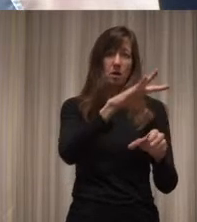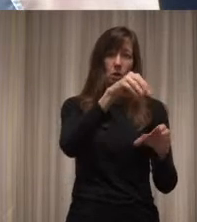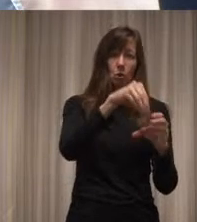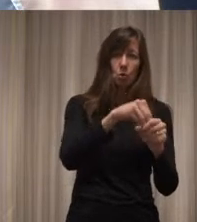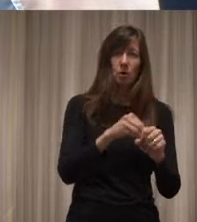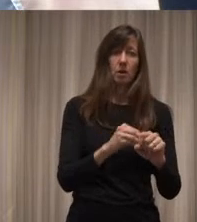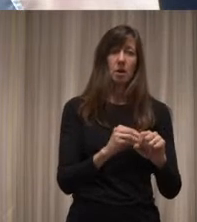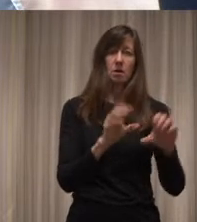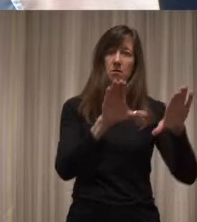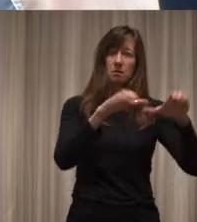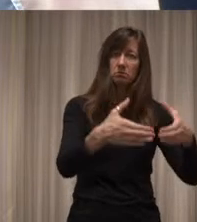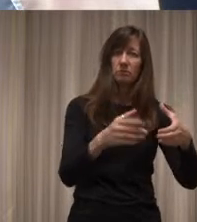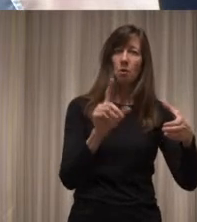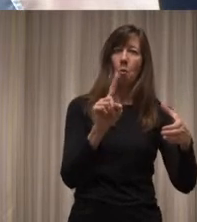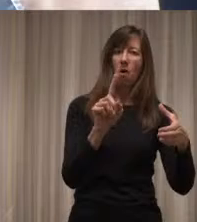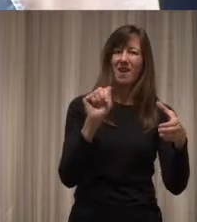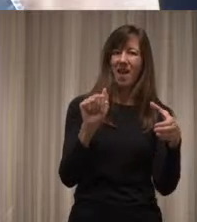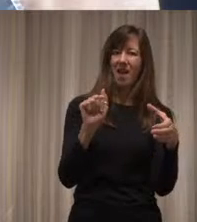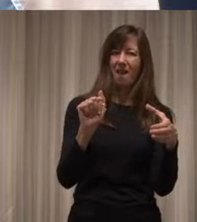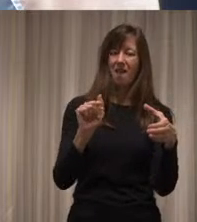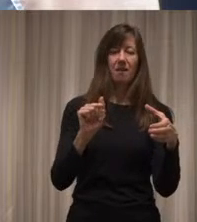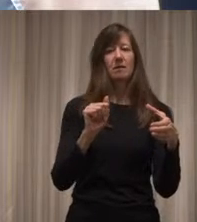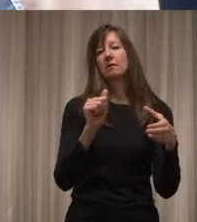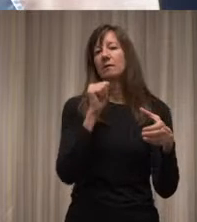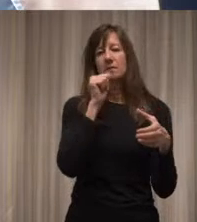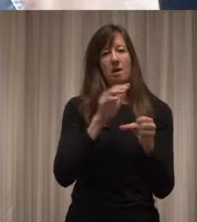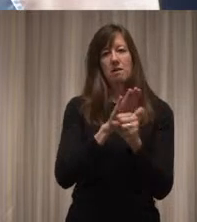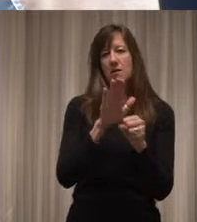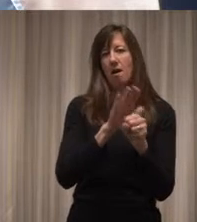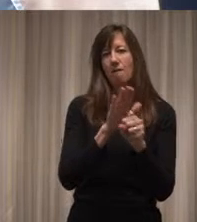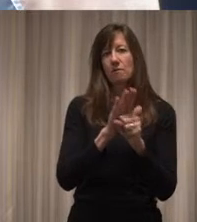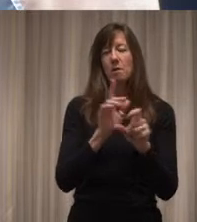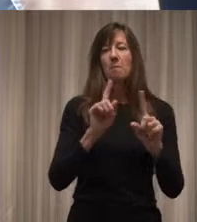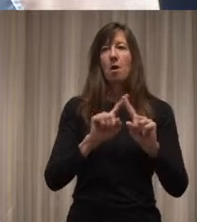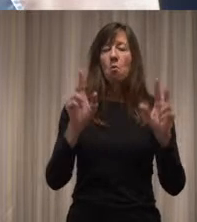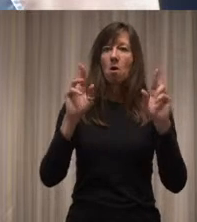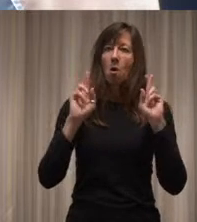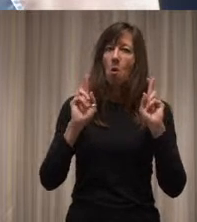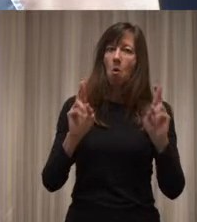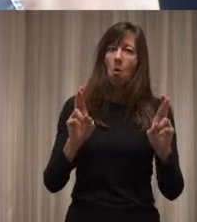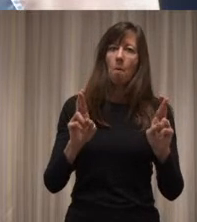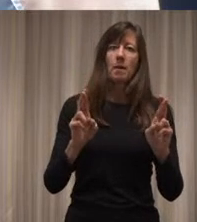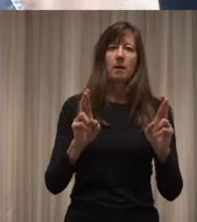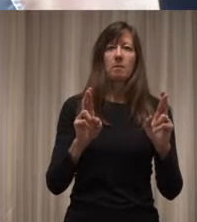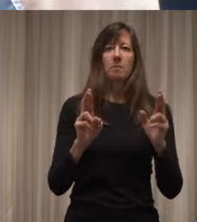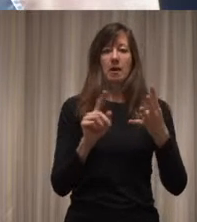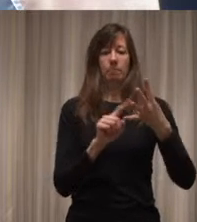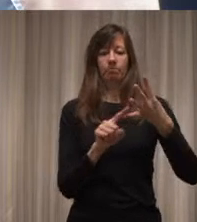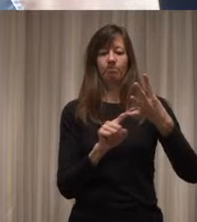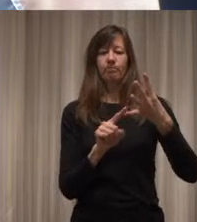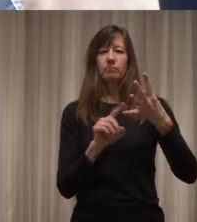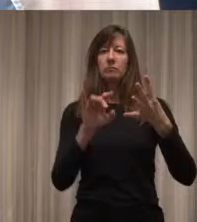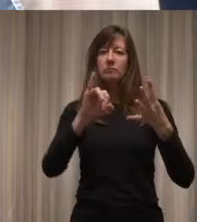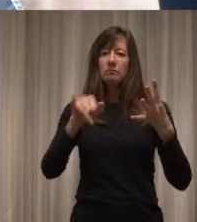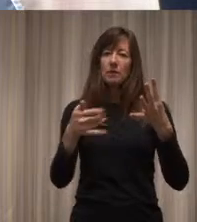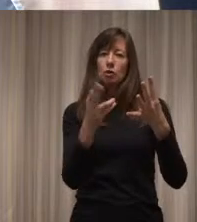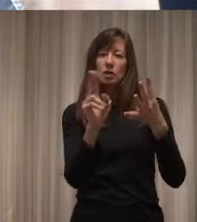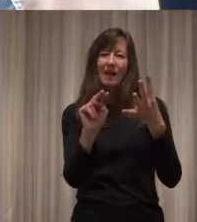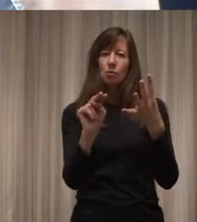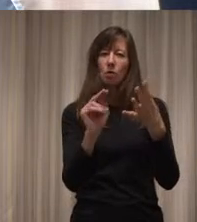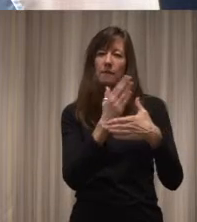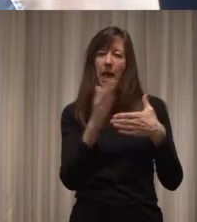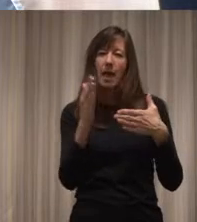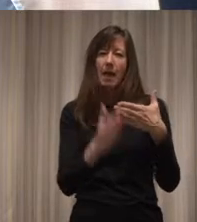that. And our hope is by the end of the month at the latest, we can get through 1A. Hopefully we can do it